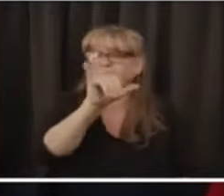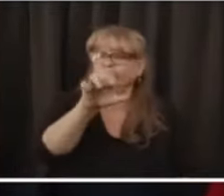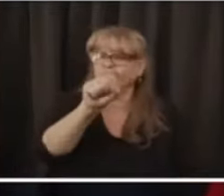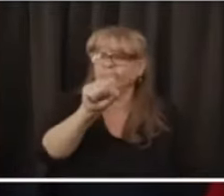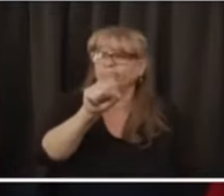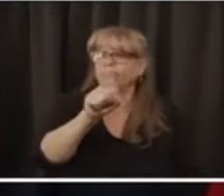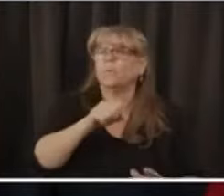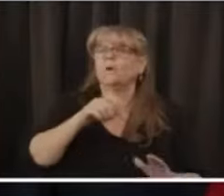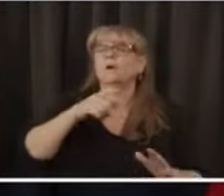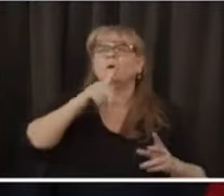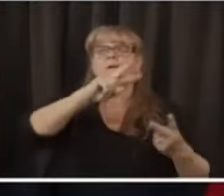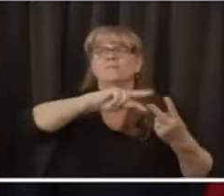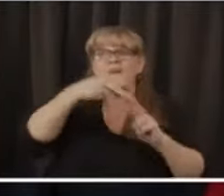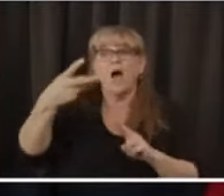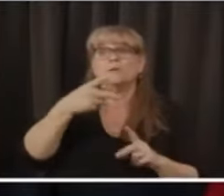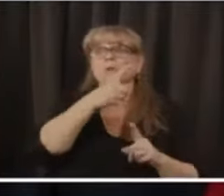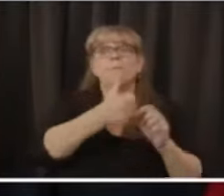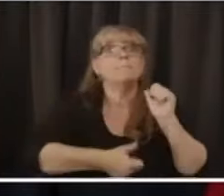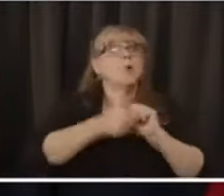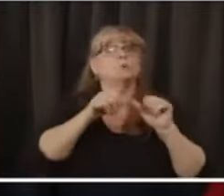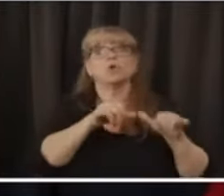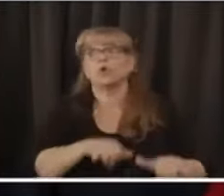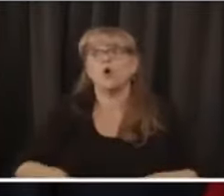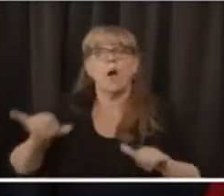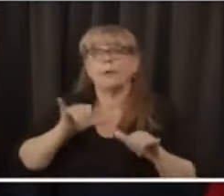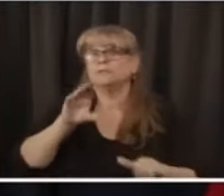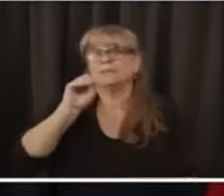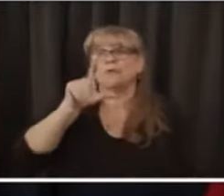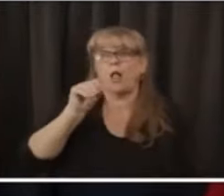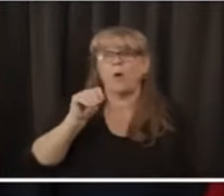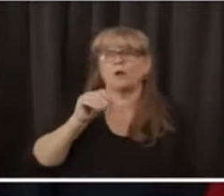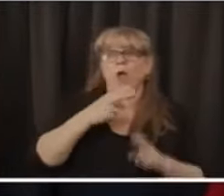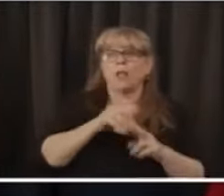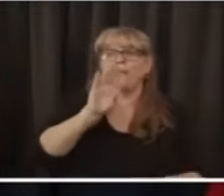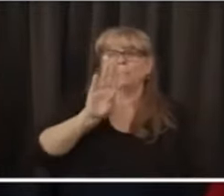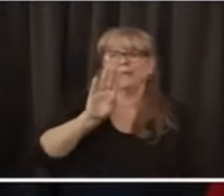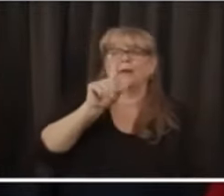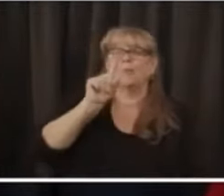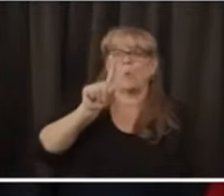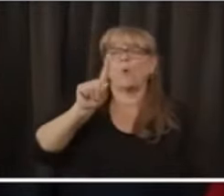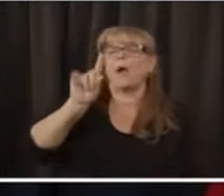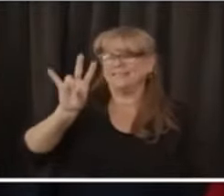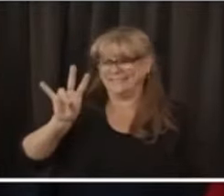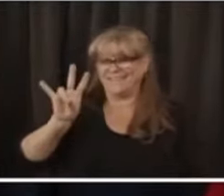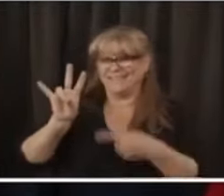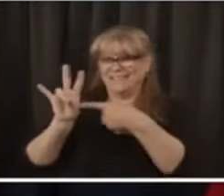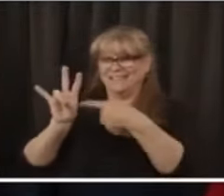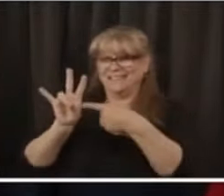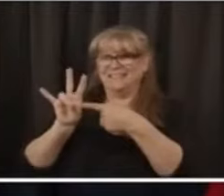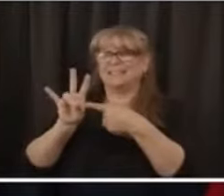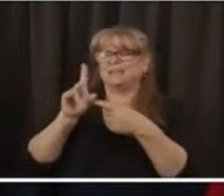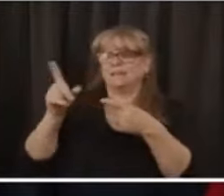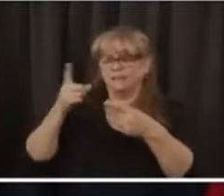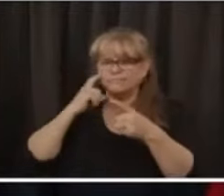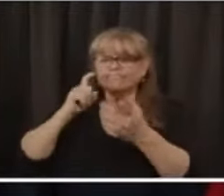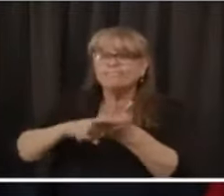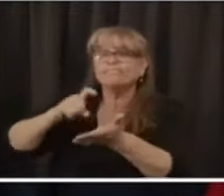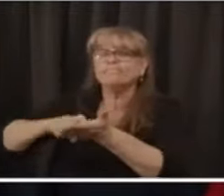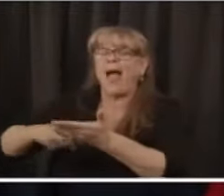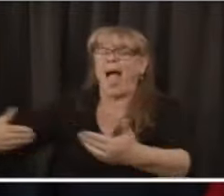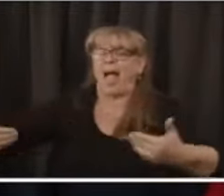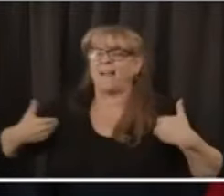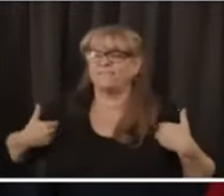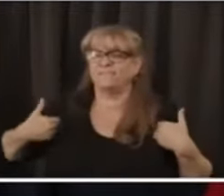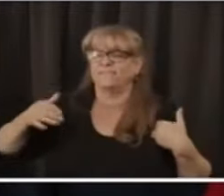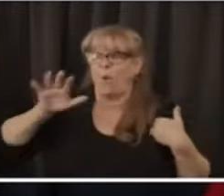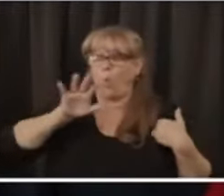with the variant that is most common in Colorado right now, which is the B117 or UK variant, that there is some evidence that that variant does cause more